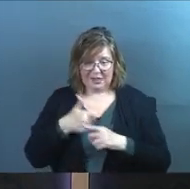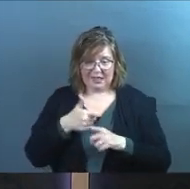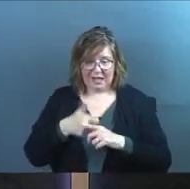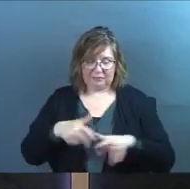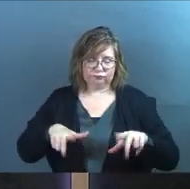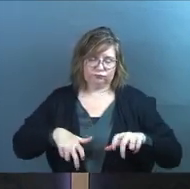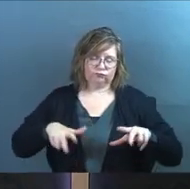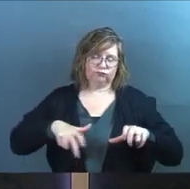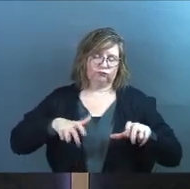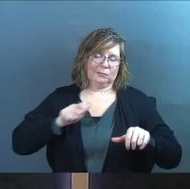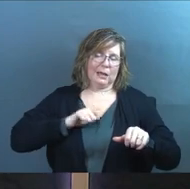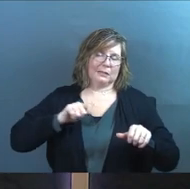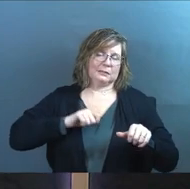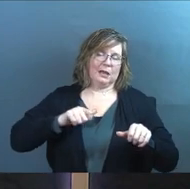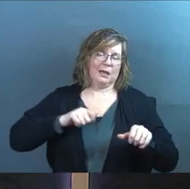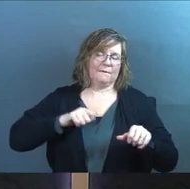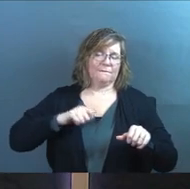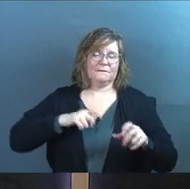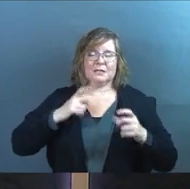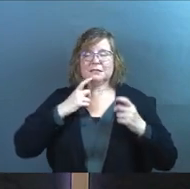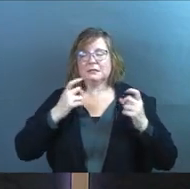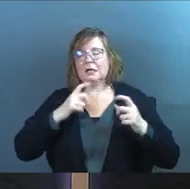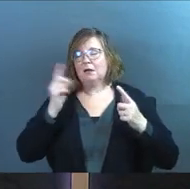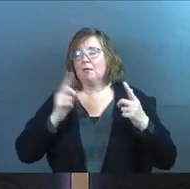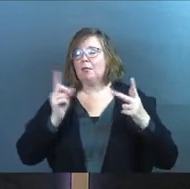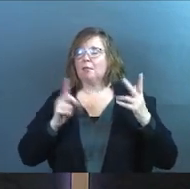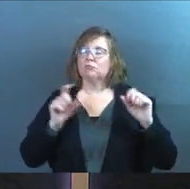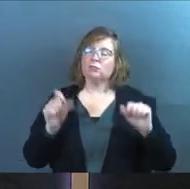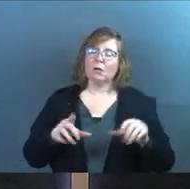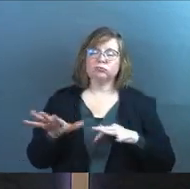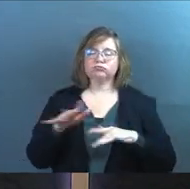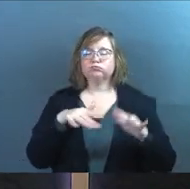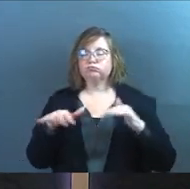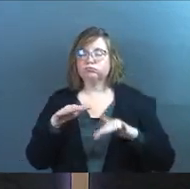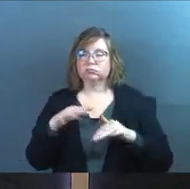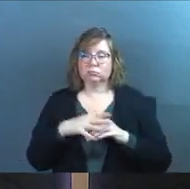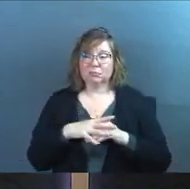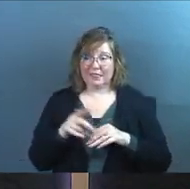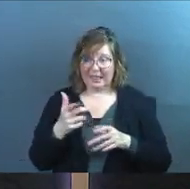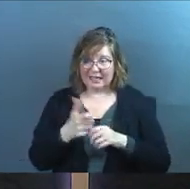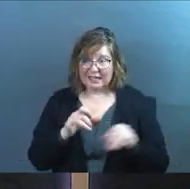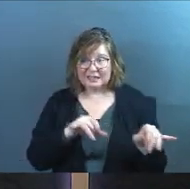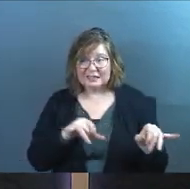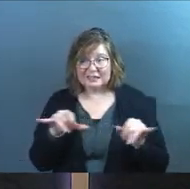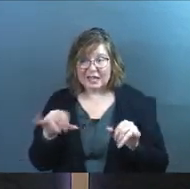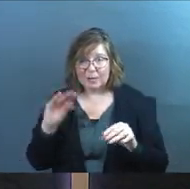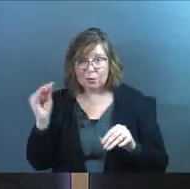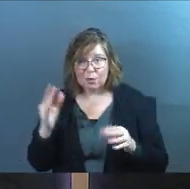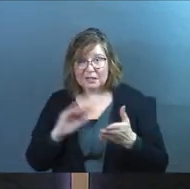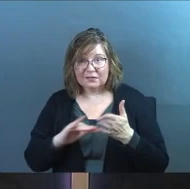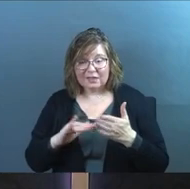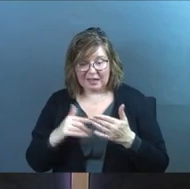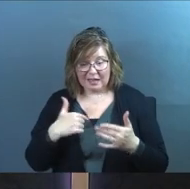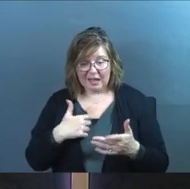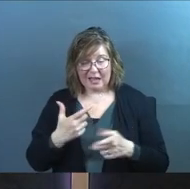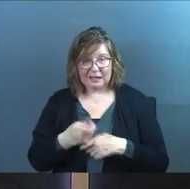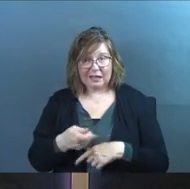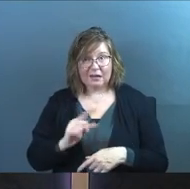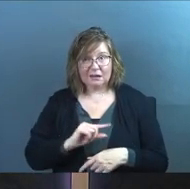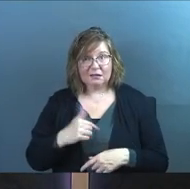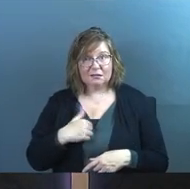life doing whatever they wanted, just sinning and having fun, they get the same grace and forgiveness that I